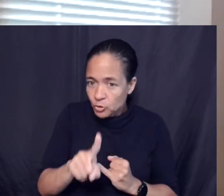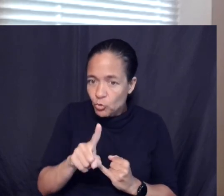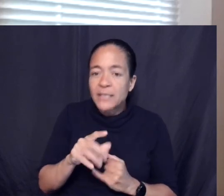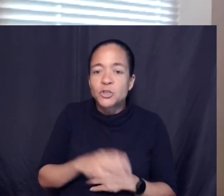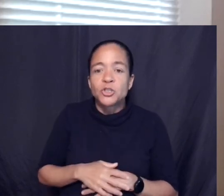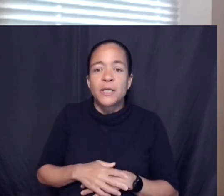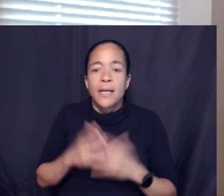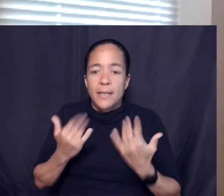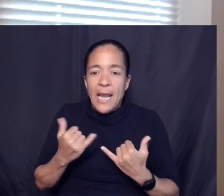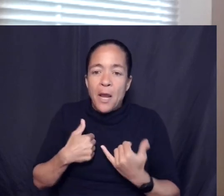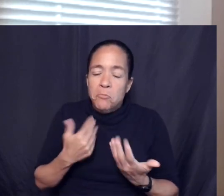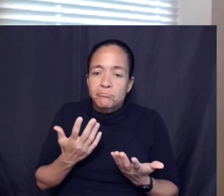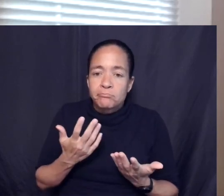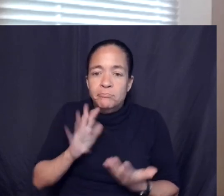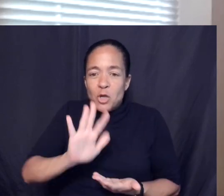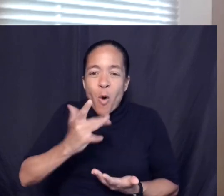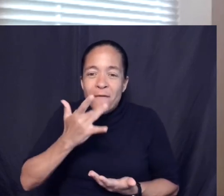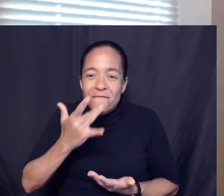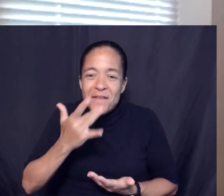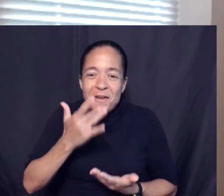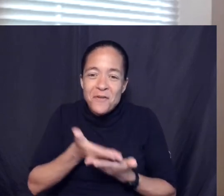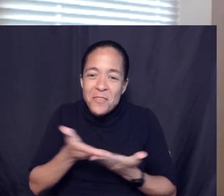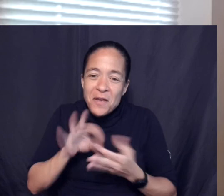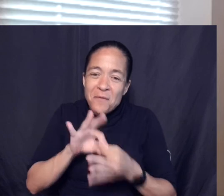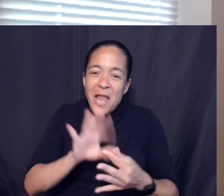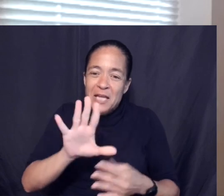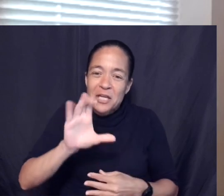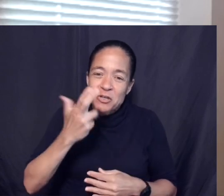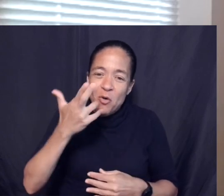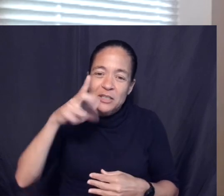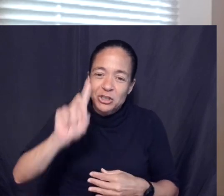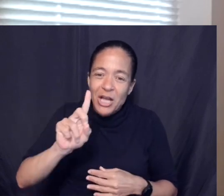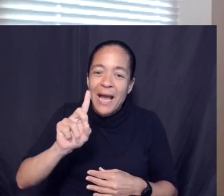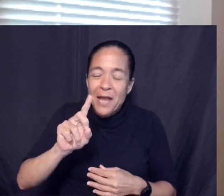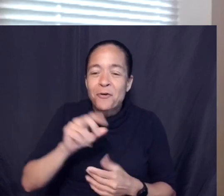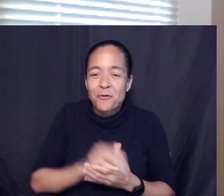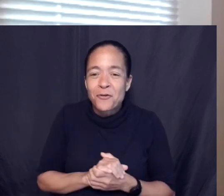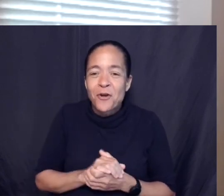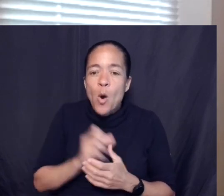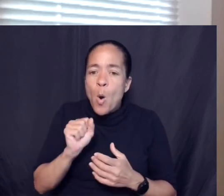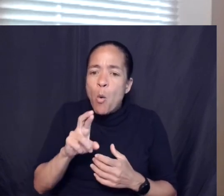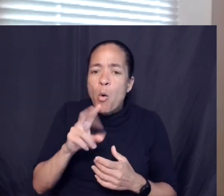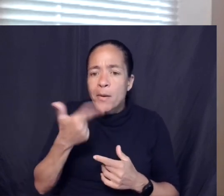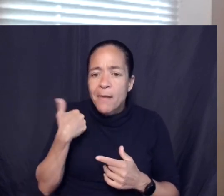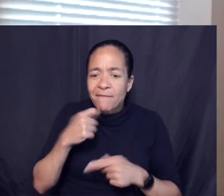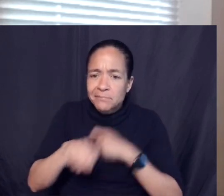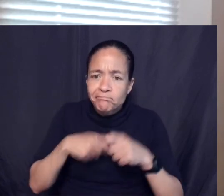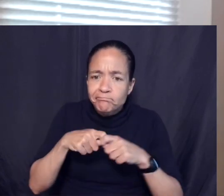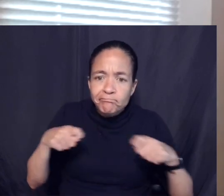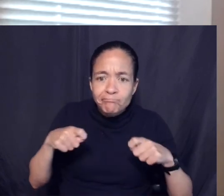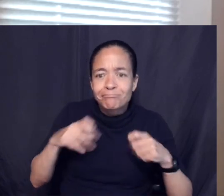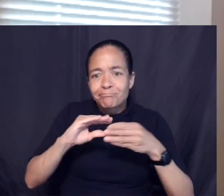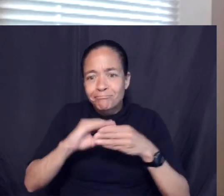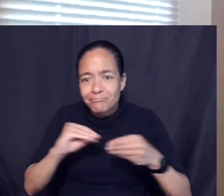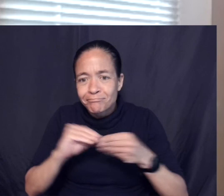you would share what your favorite thing about your child with CMV is or was, and kind of if you have a closing remark or just